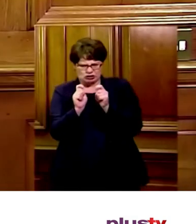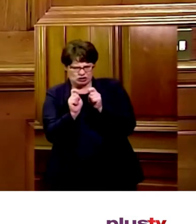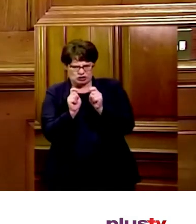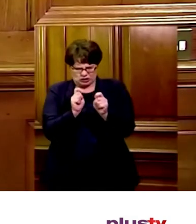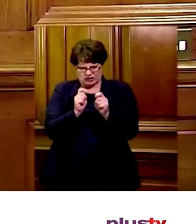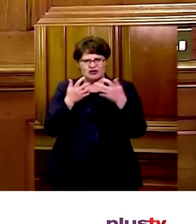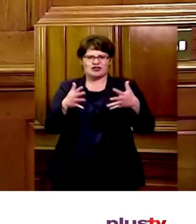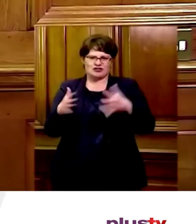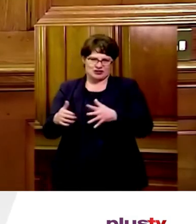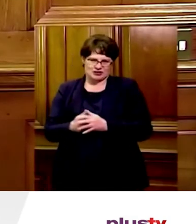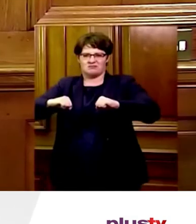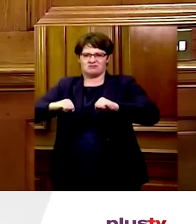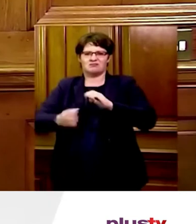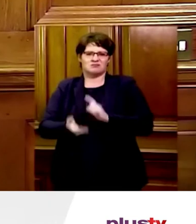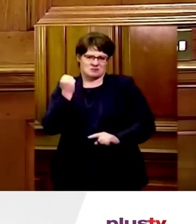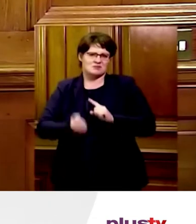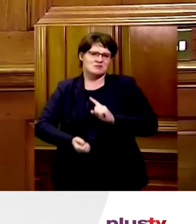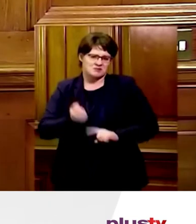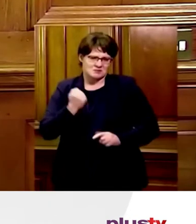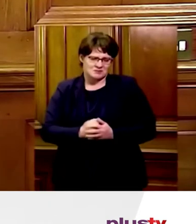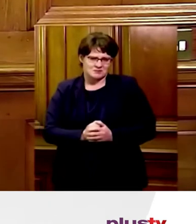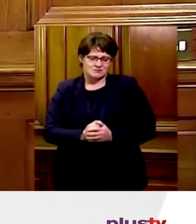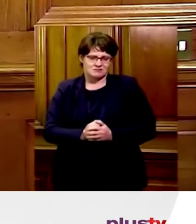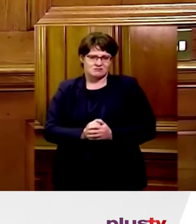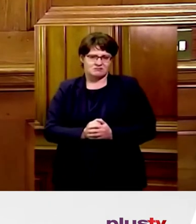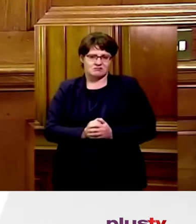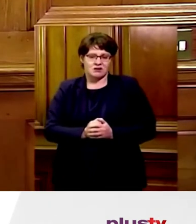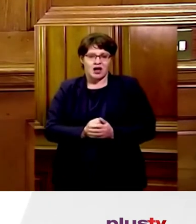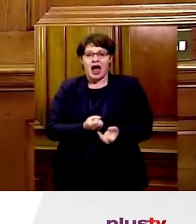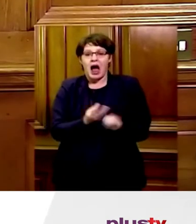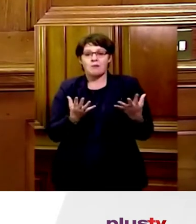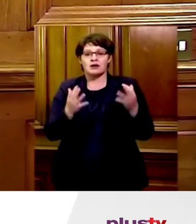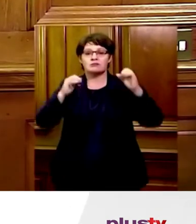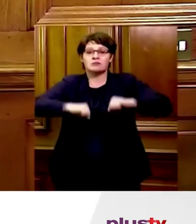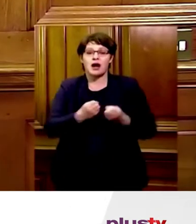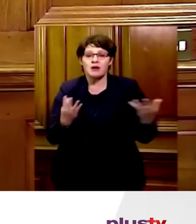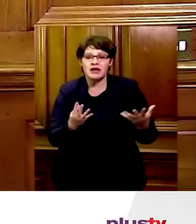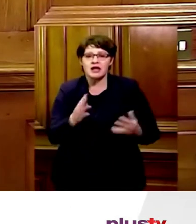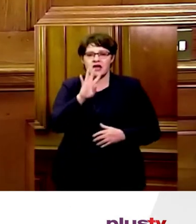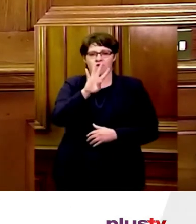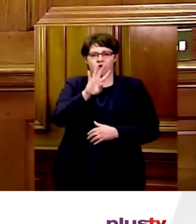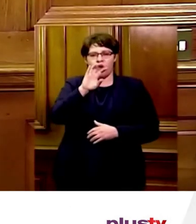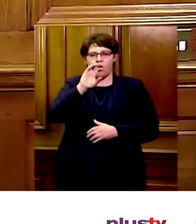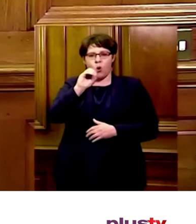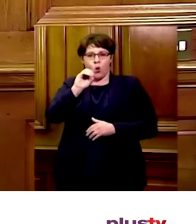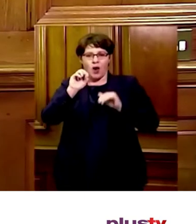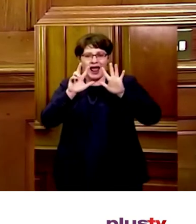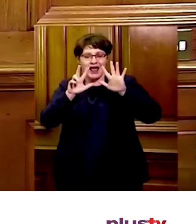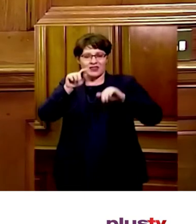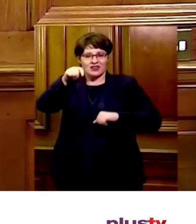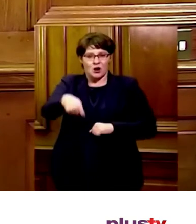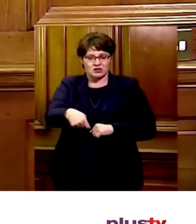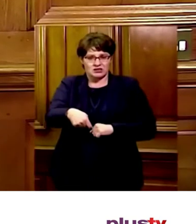next four months. Ramaphosa said during an address to the nation, adding that the academic year that is due to end in December would be